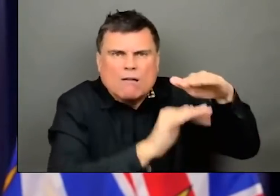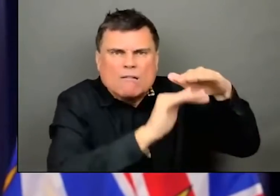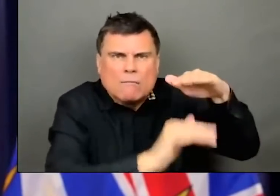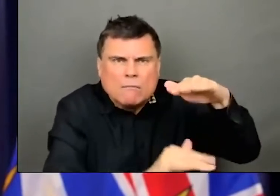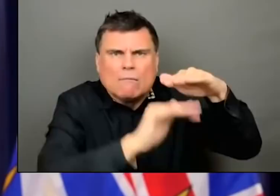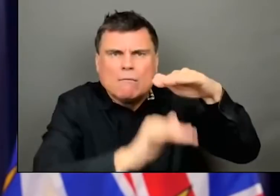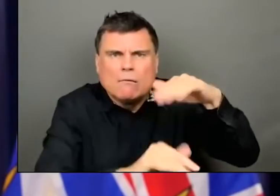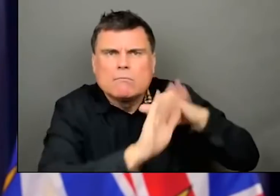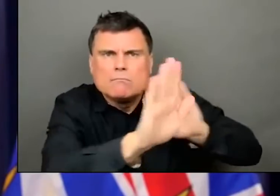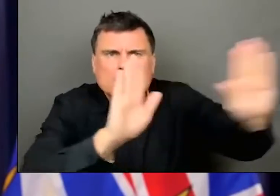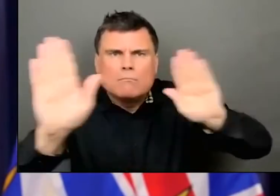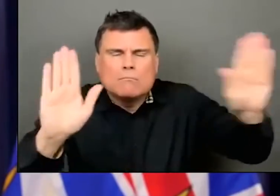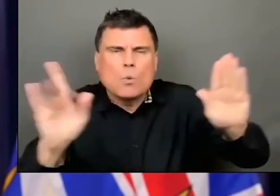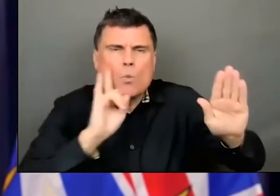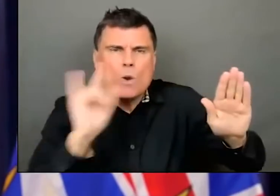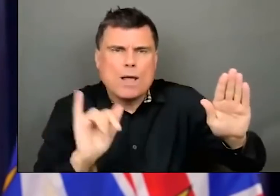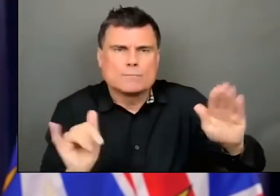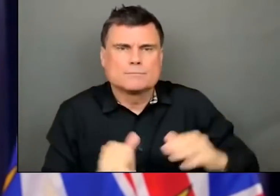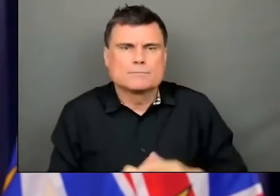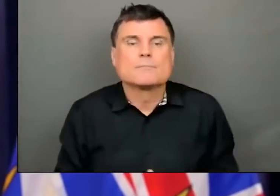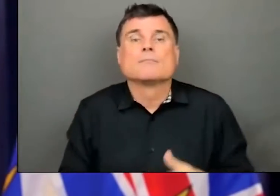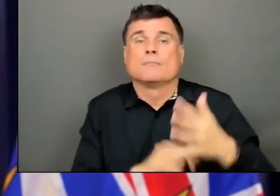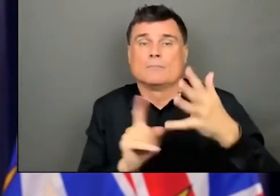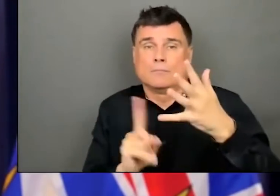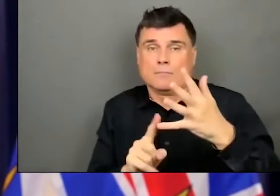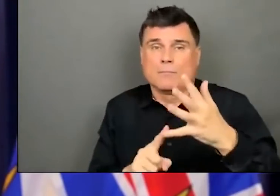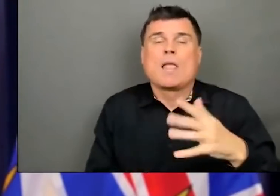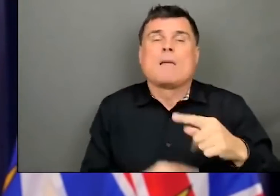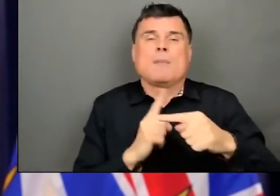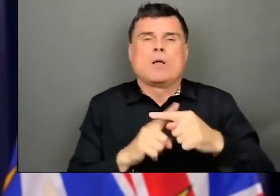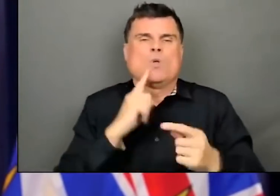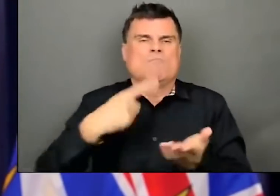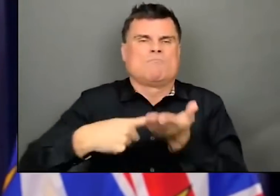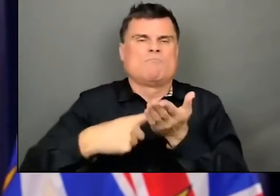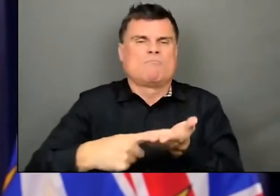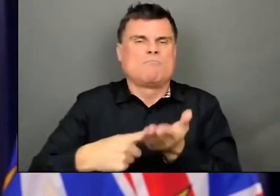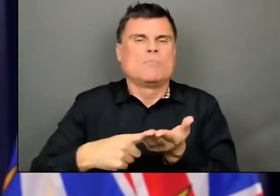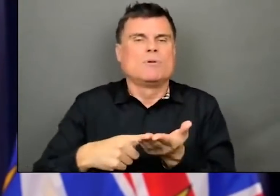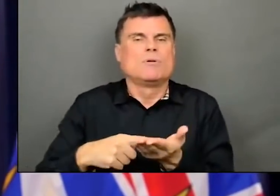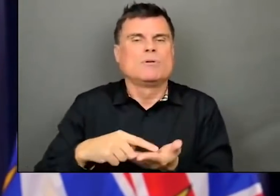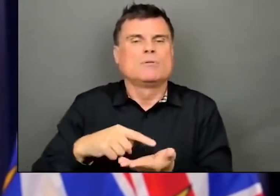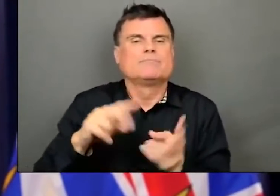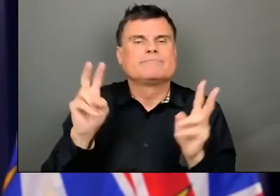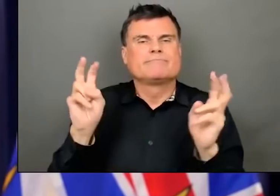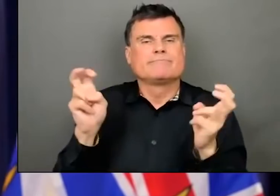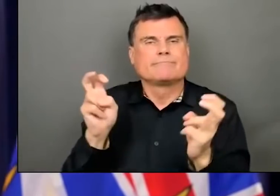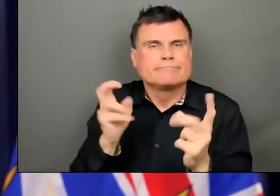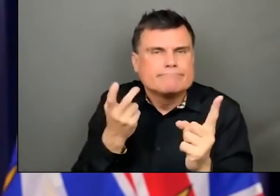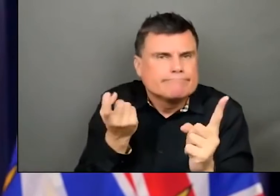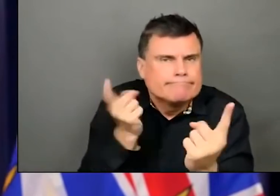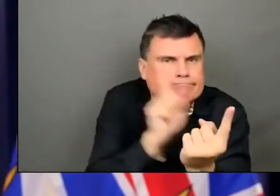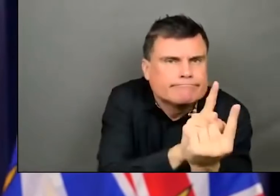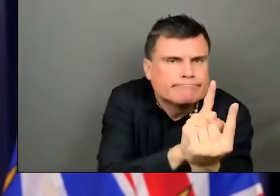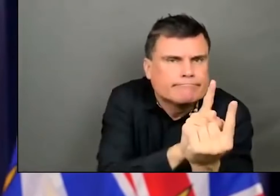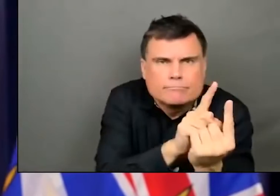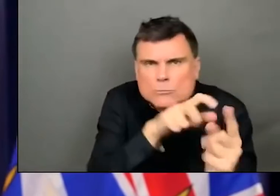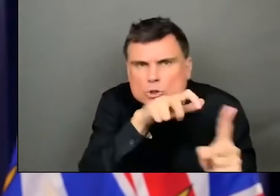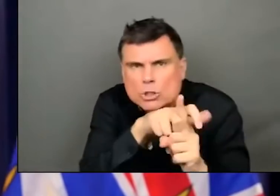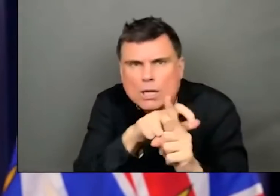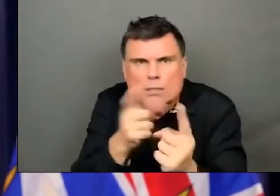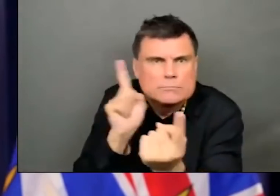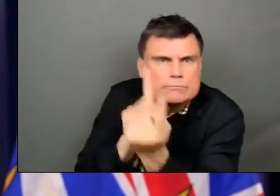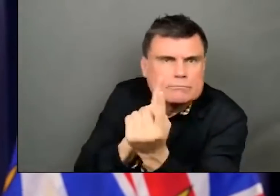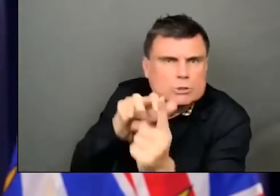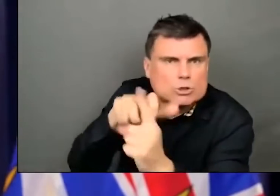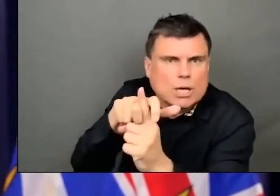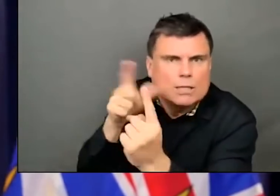contact tracing numbers. But before I begin all of that, I wanted to thank BC's Chief Coroner Lisa Lapointe for